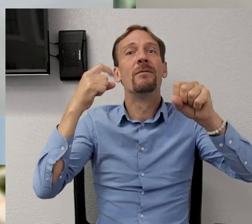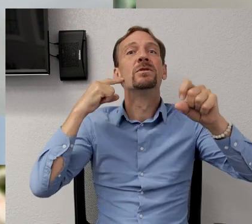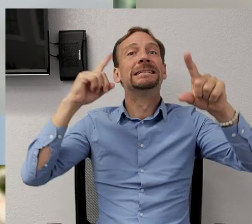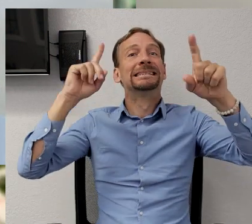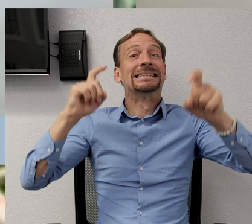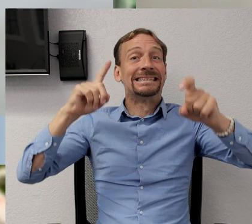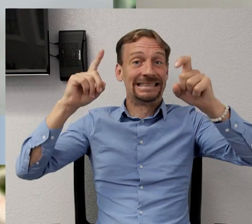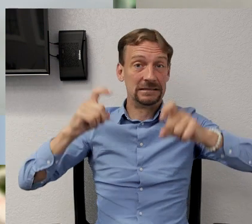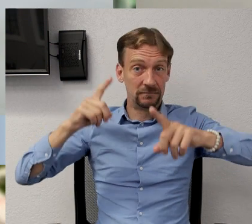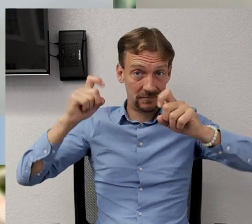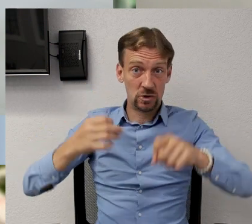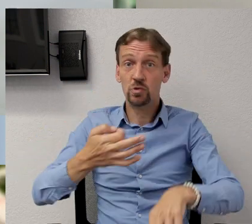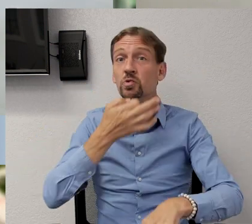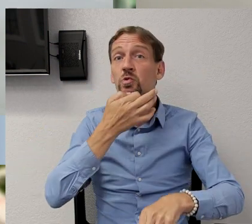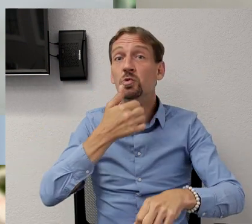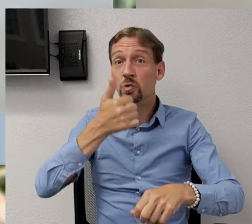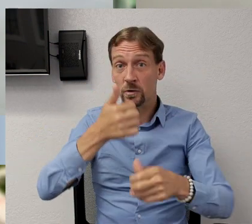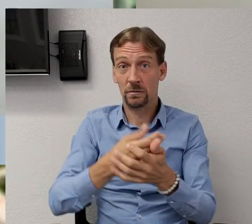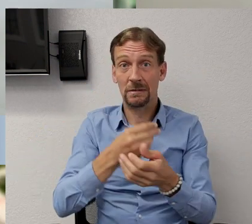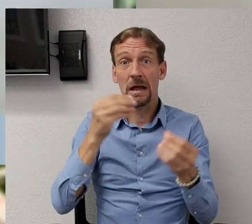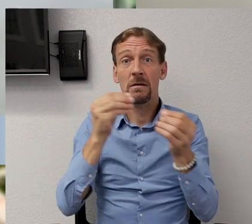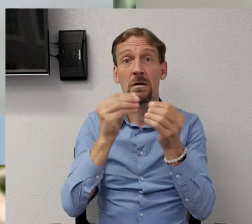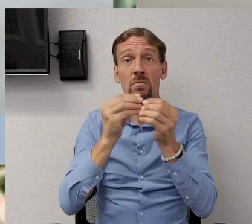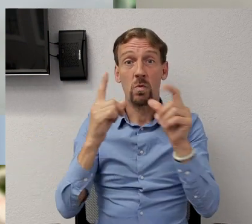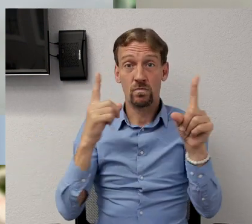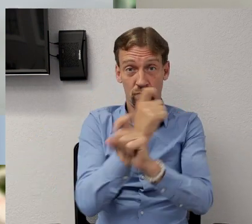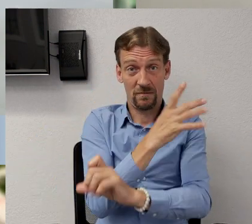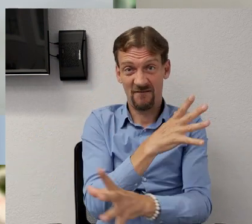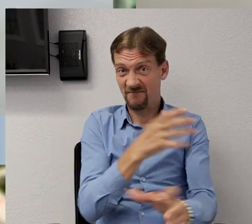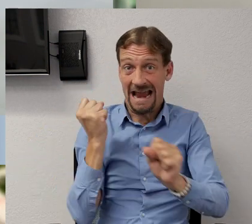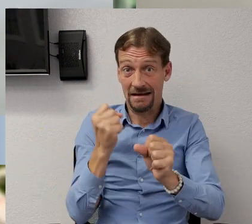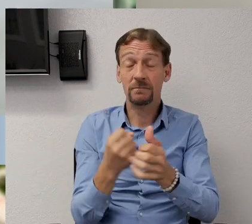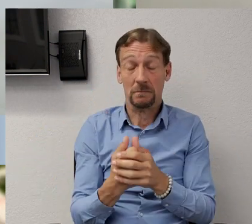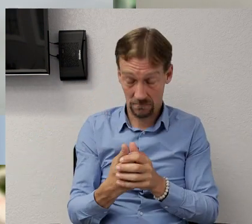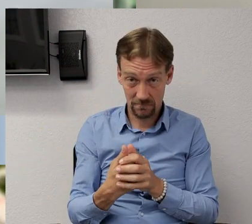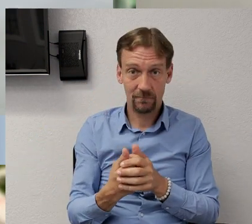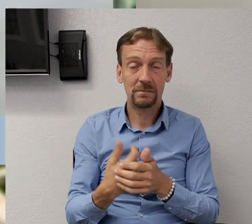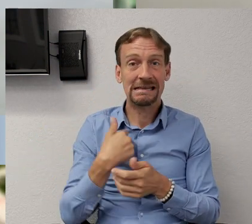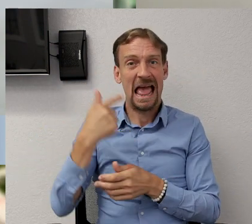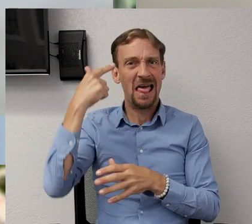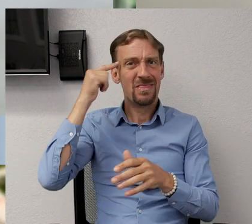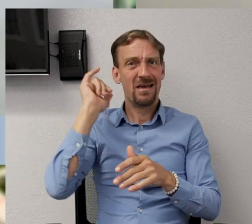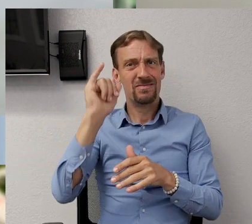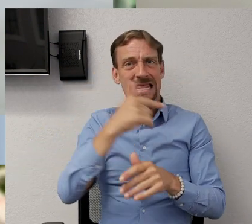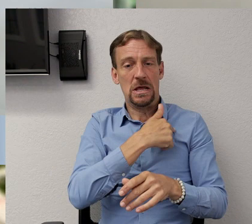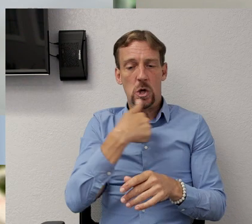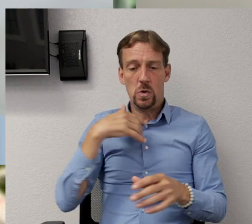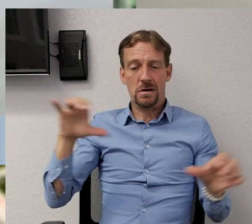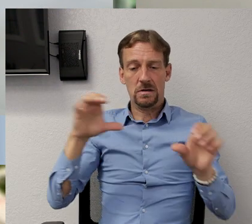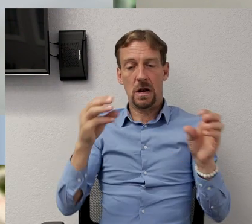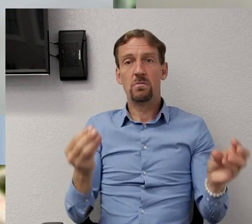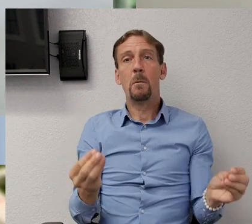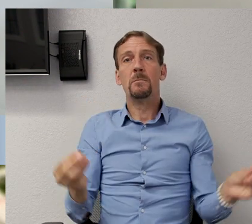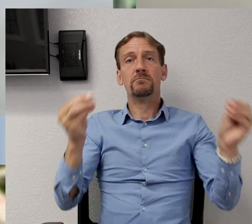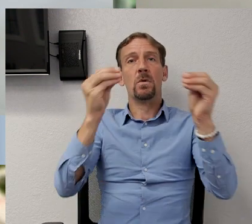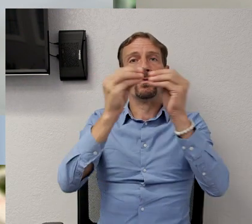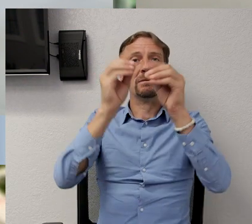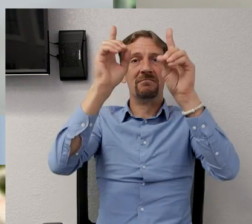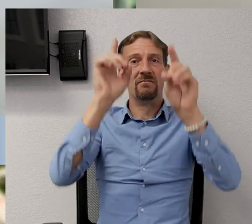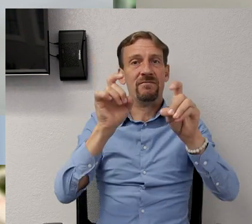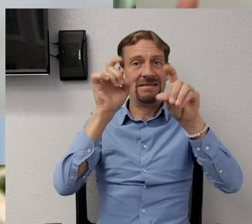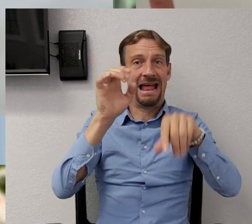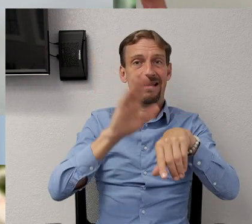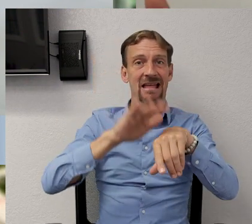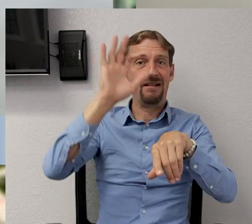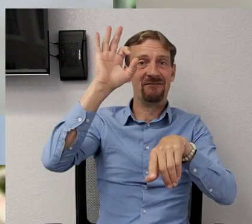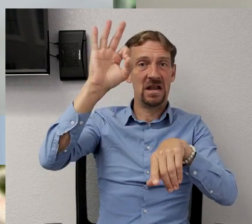test sooner and more comprehensively. So I think we've actually done a lot more testing than